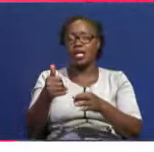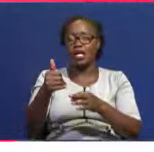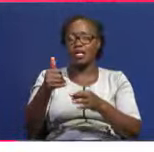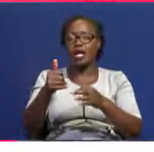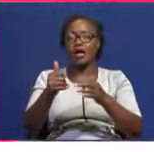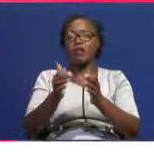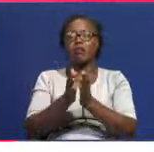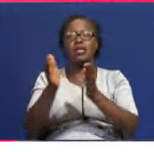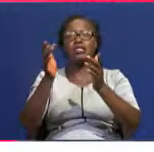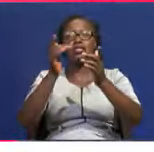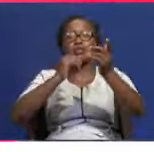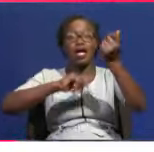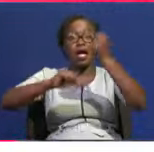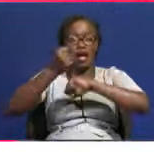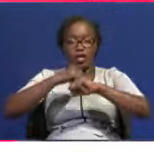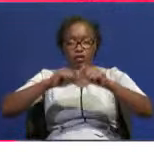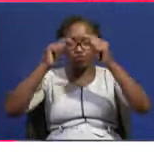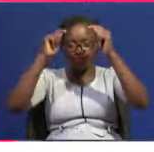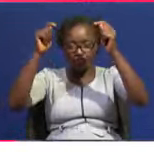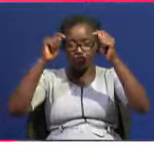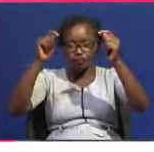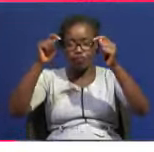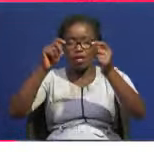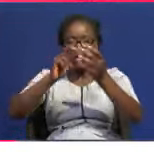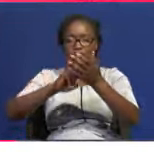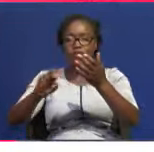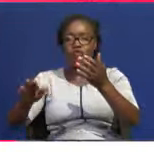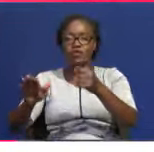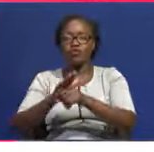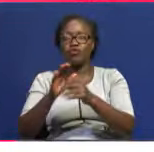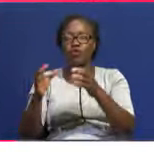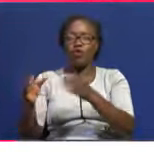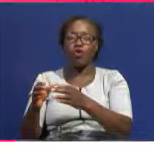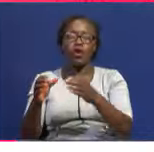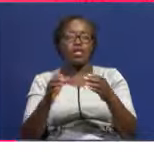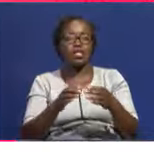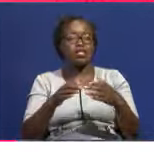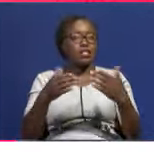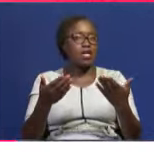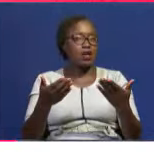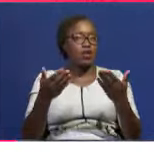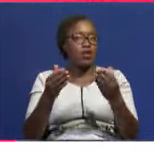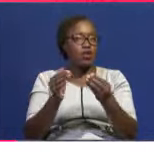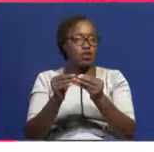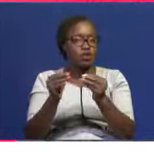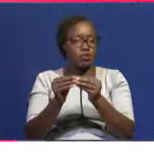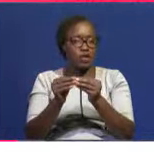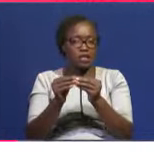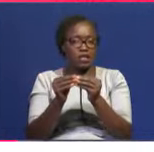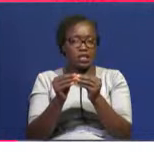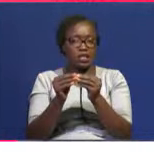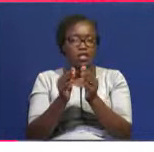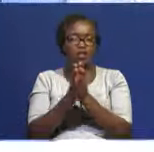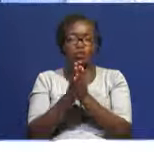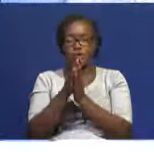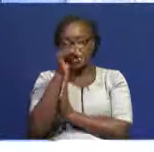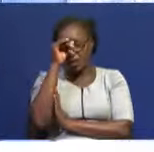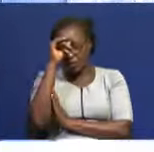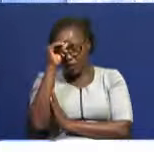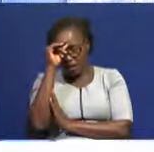action and take full advantage of organizing how you are going to engage with